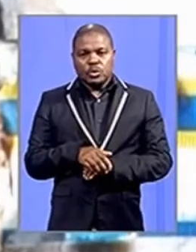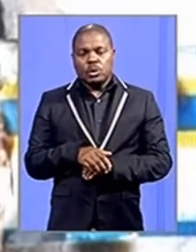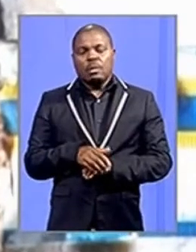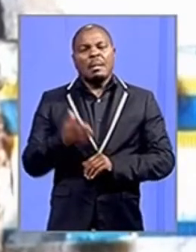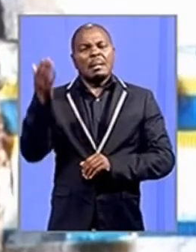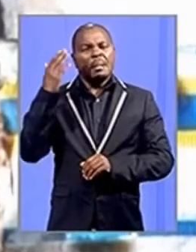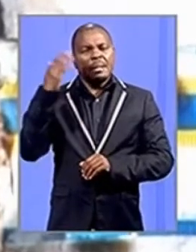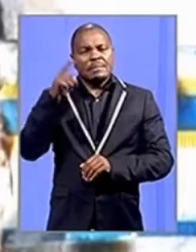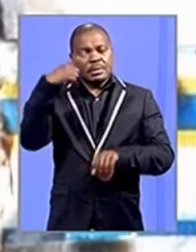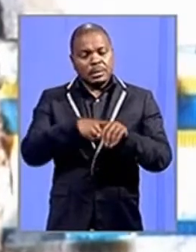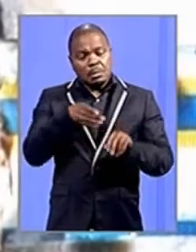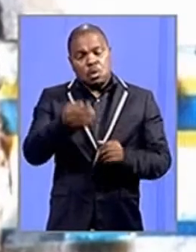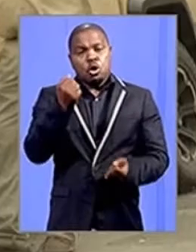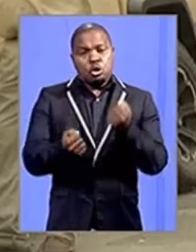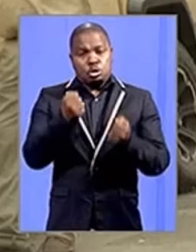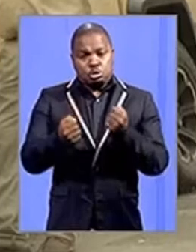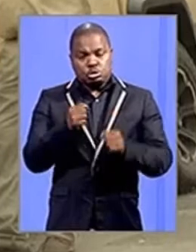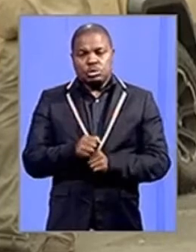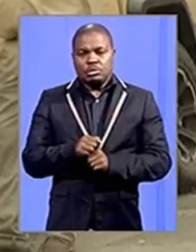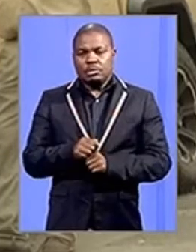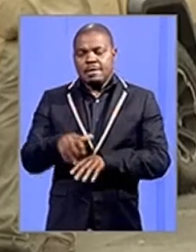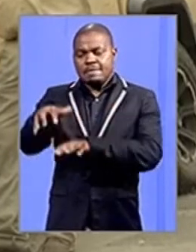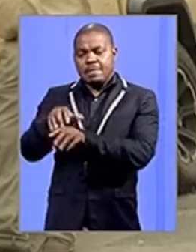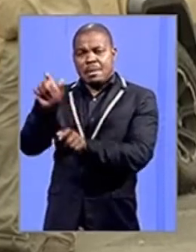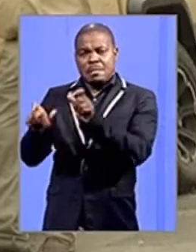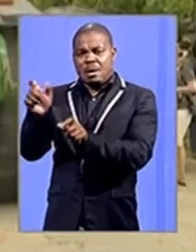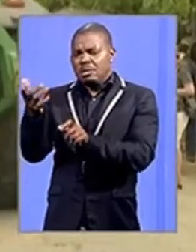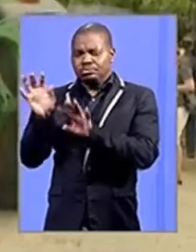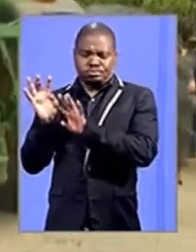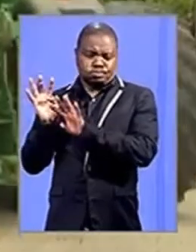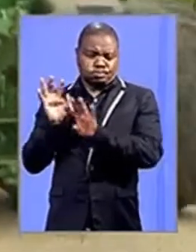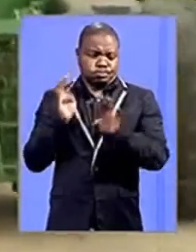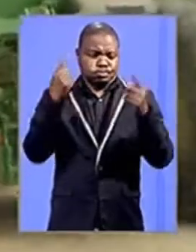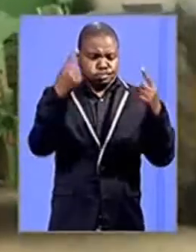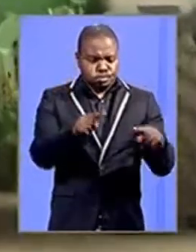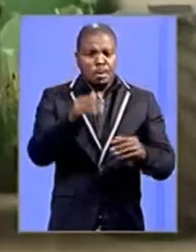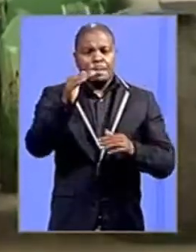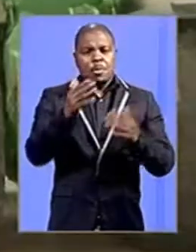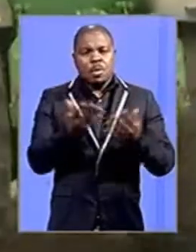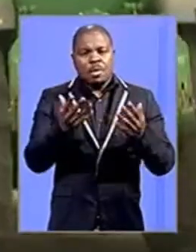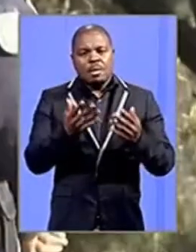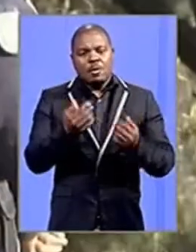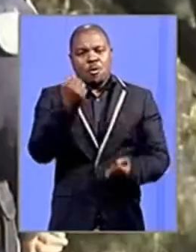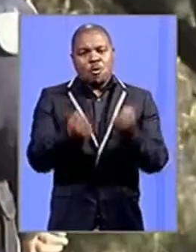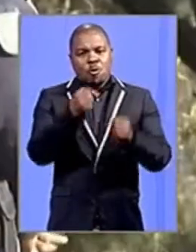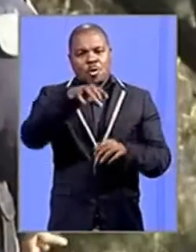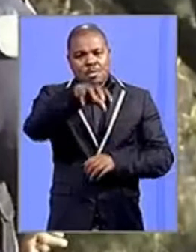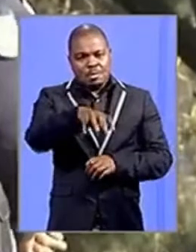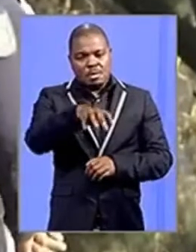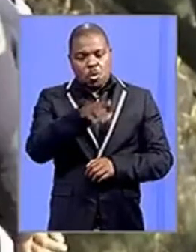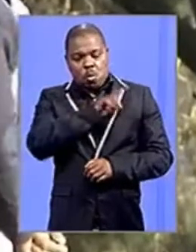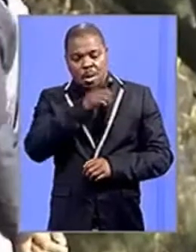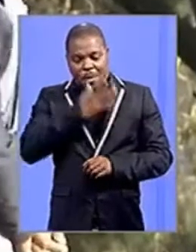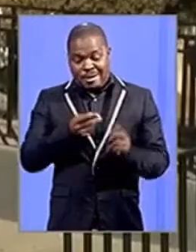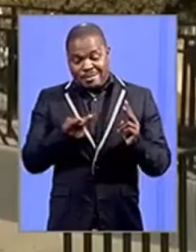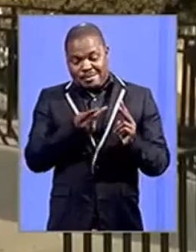tšwelela lekgala pele kgorongtsheko, sehlopha sa balemi se ile sa tsena ka kgang ka gare ga moago wa kgorotsheko ba nyaka